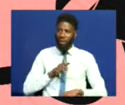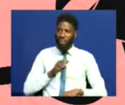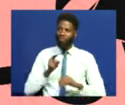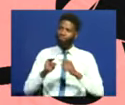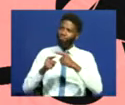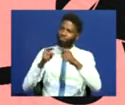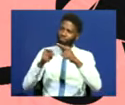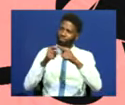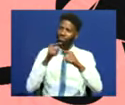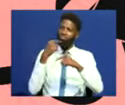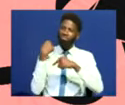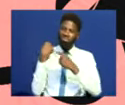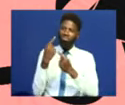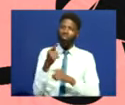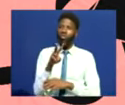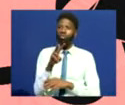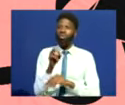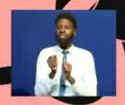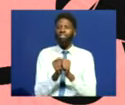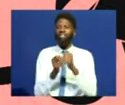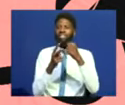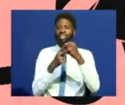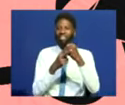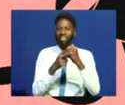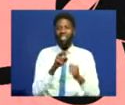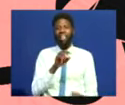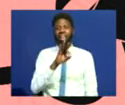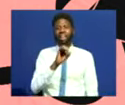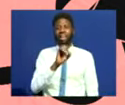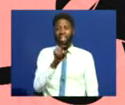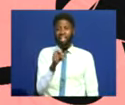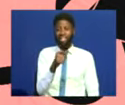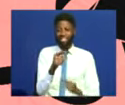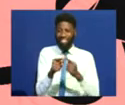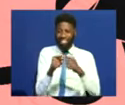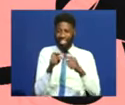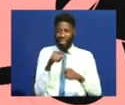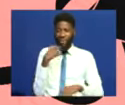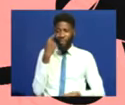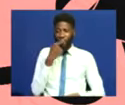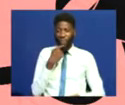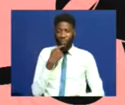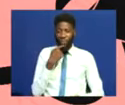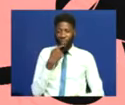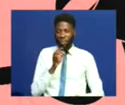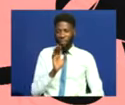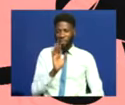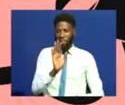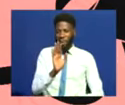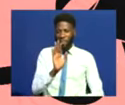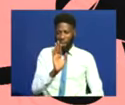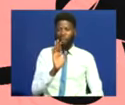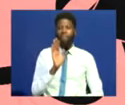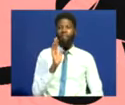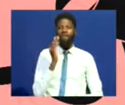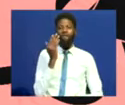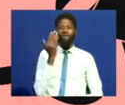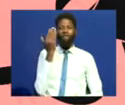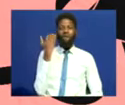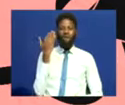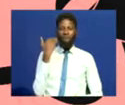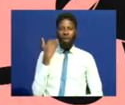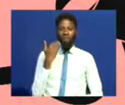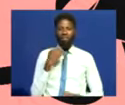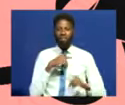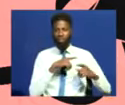hands of their current or former partners. This is from the United Nations Drugs and Crime report that they